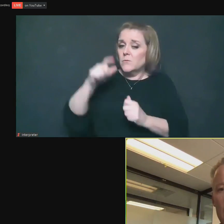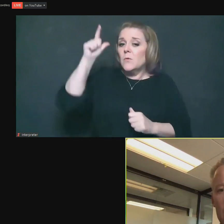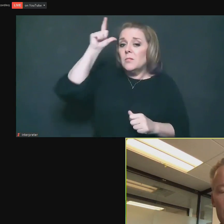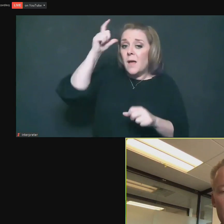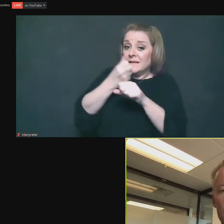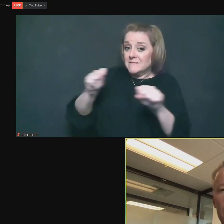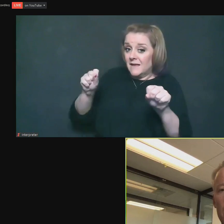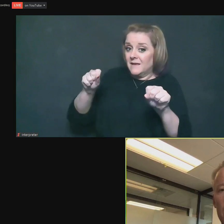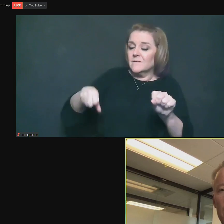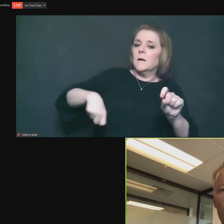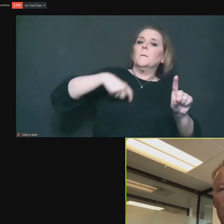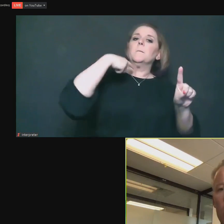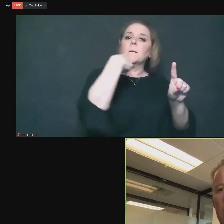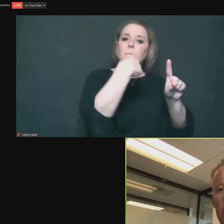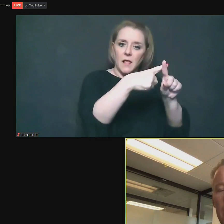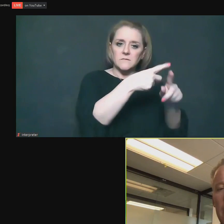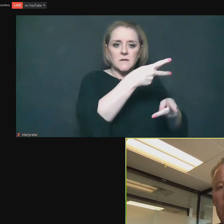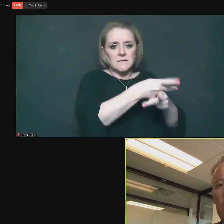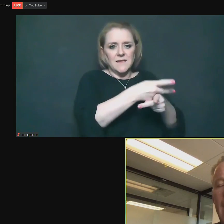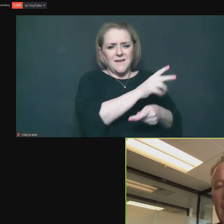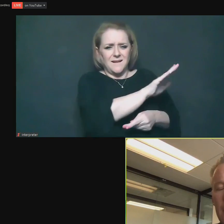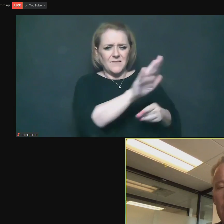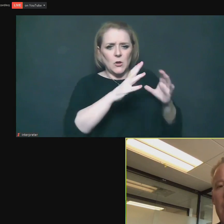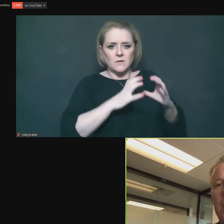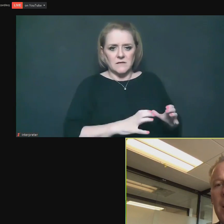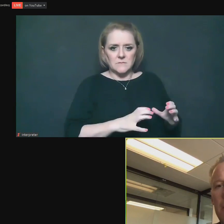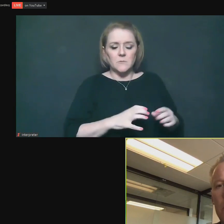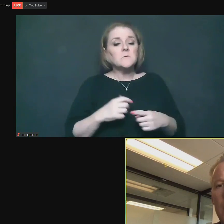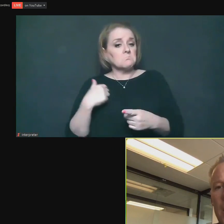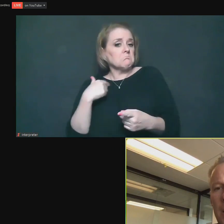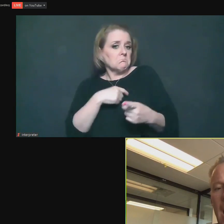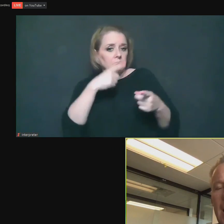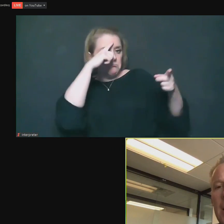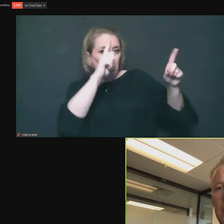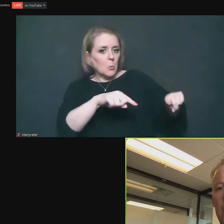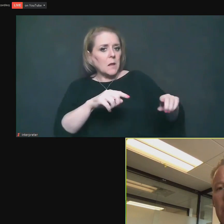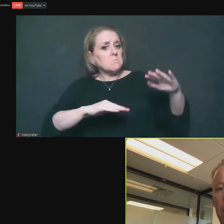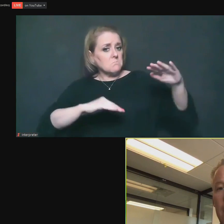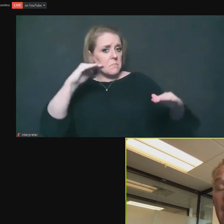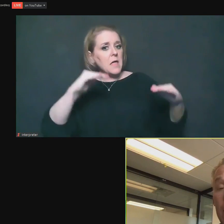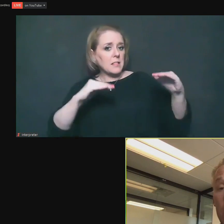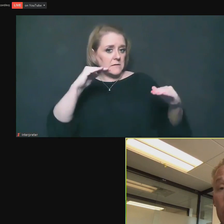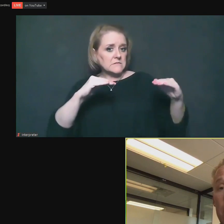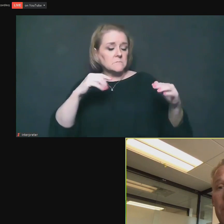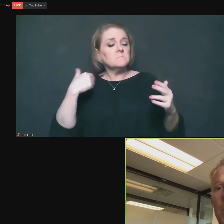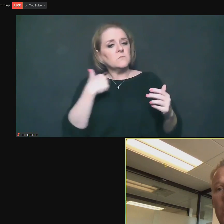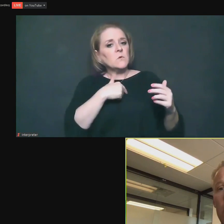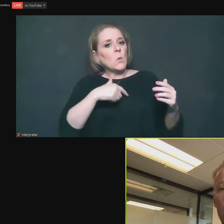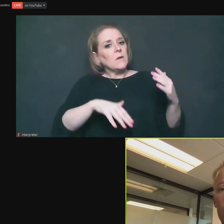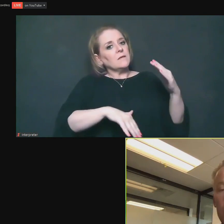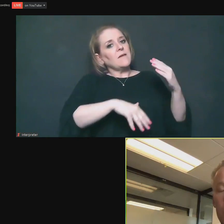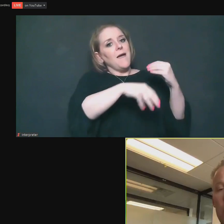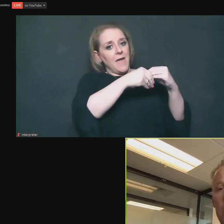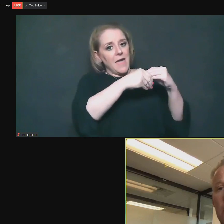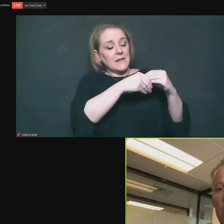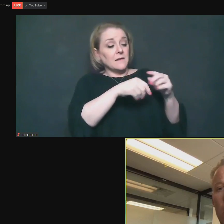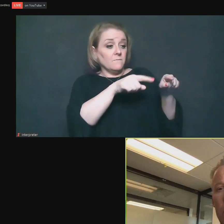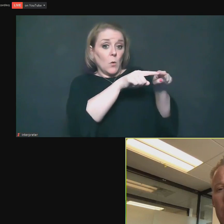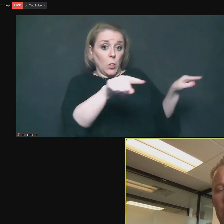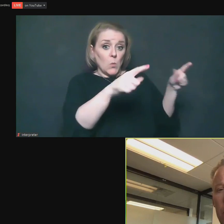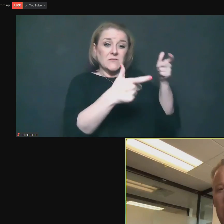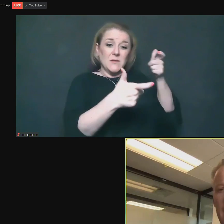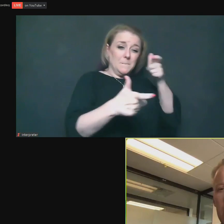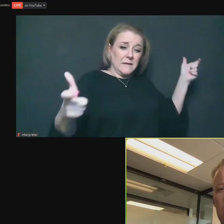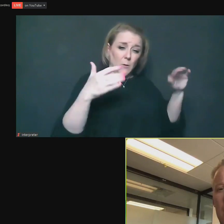their customers. We believe there's balance there in adding a tier of 500 to those facilities that are